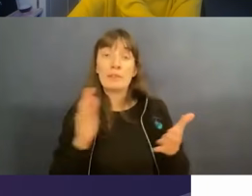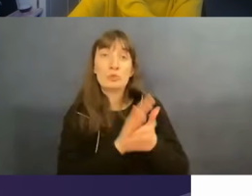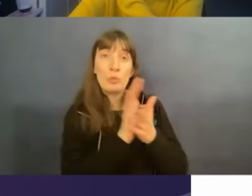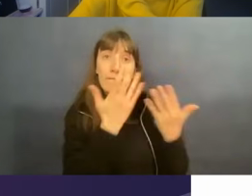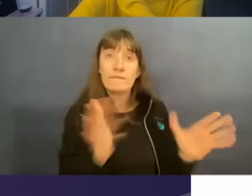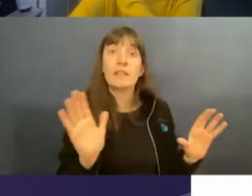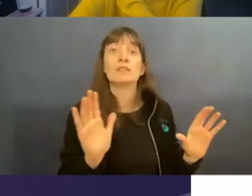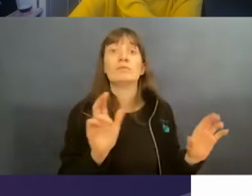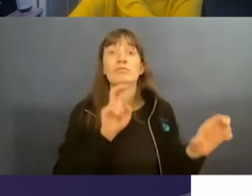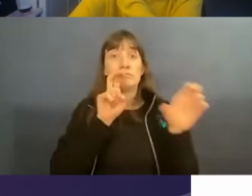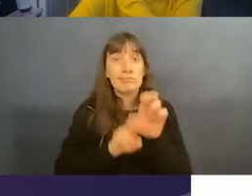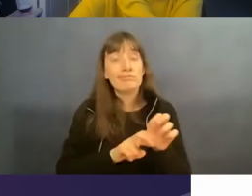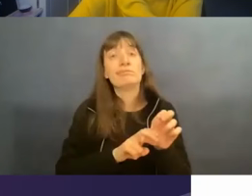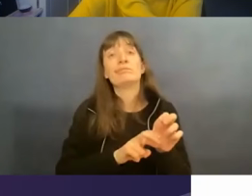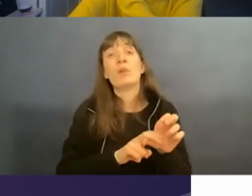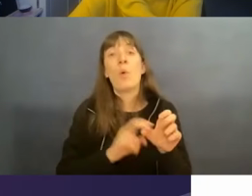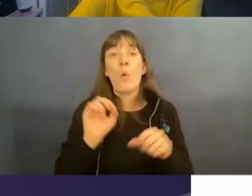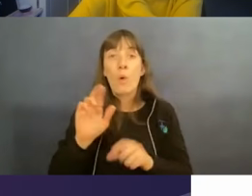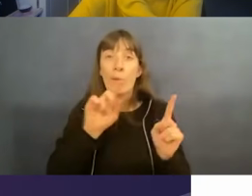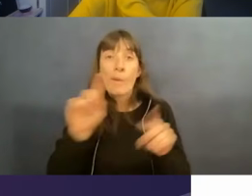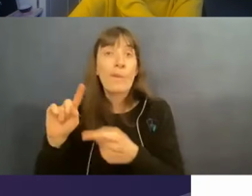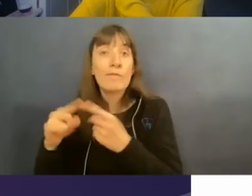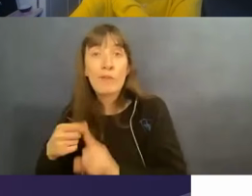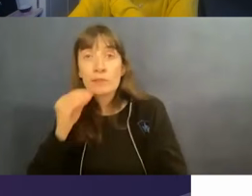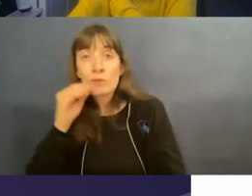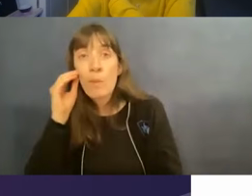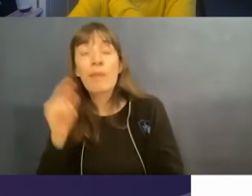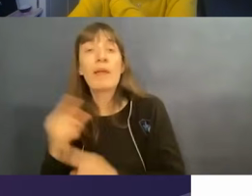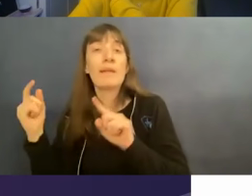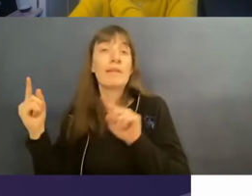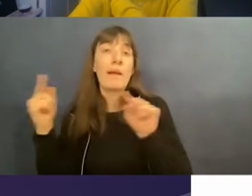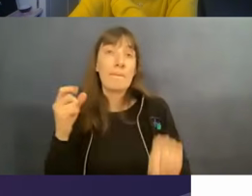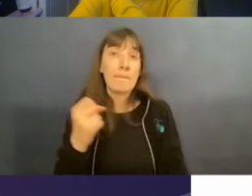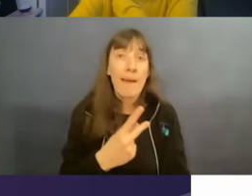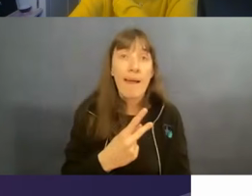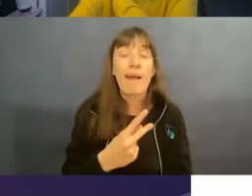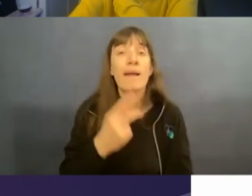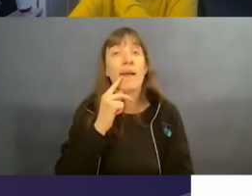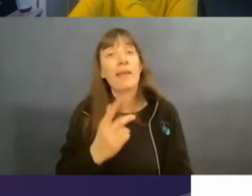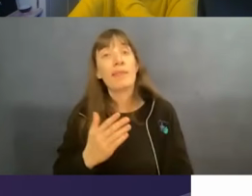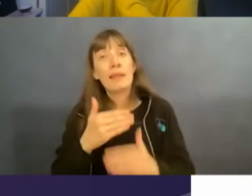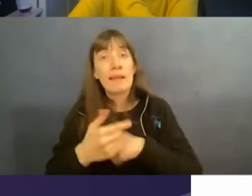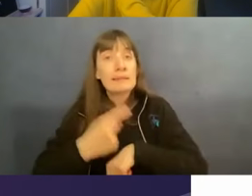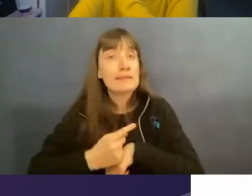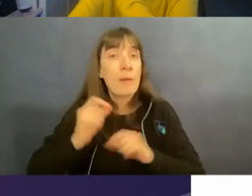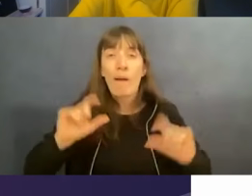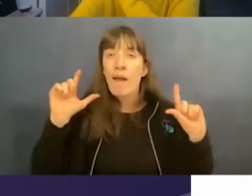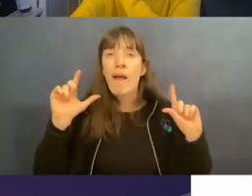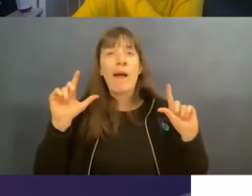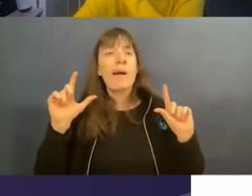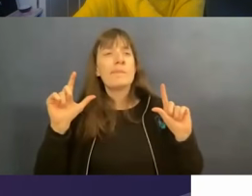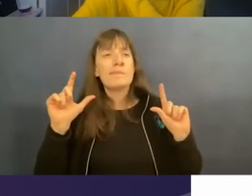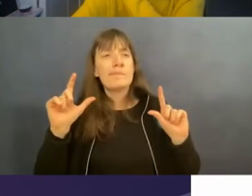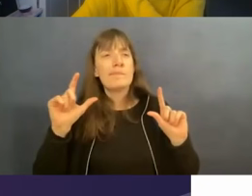they're coming home from a friend's house, or, they're waking up the next day and they can tell something happened the previous